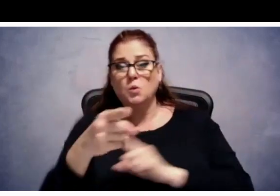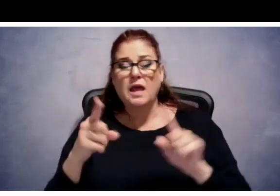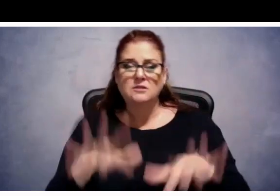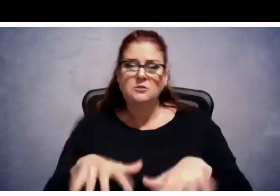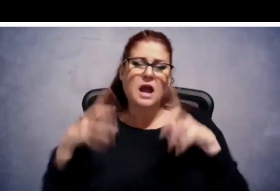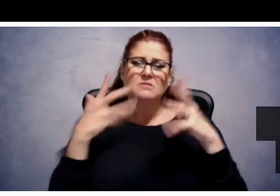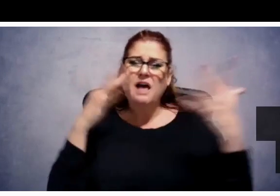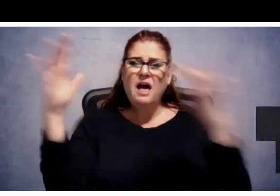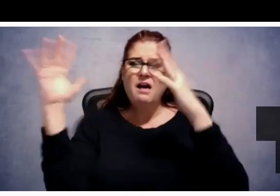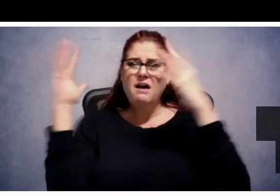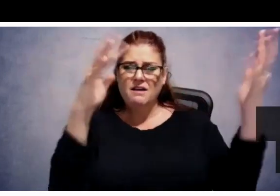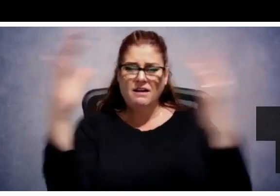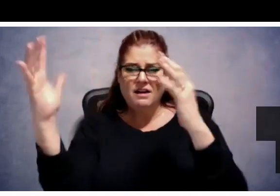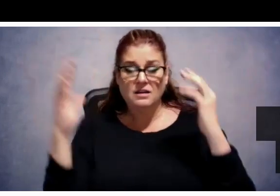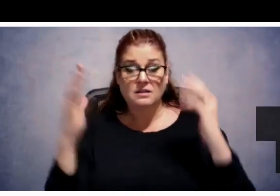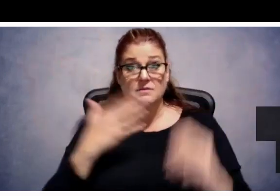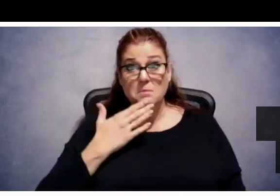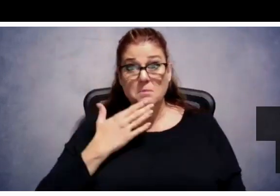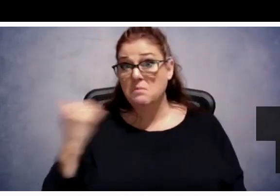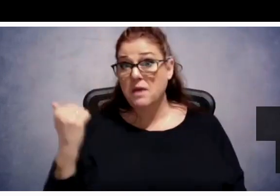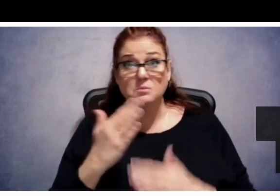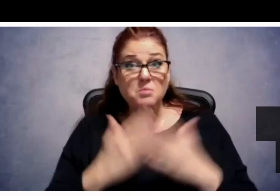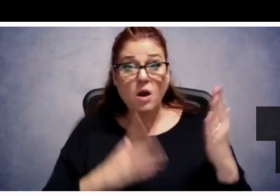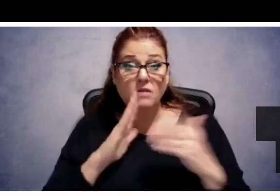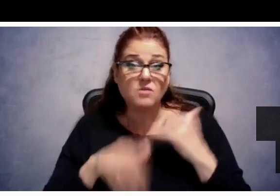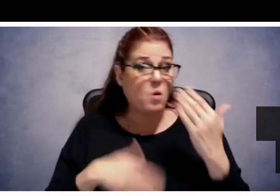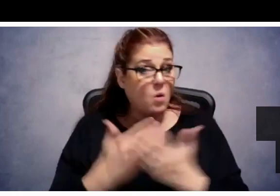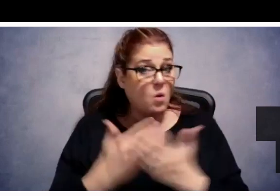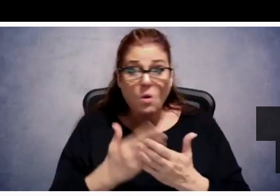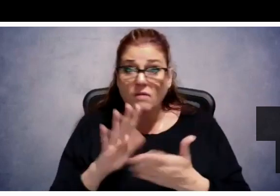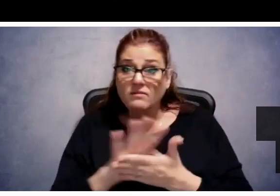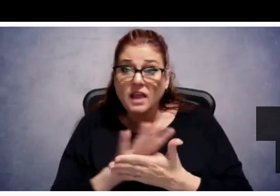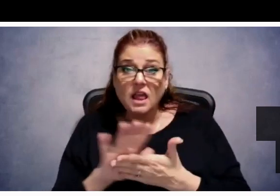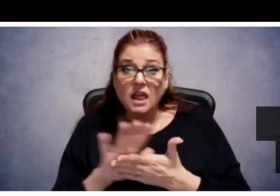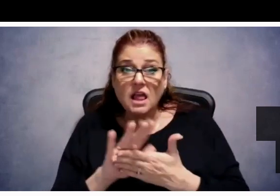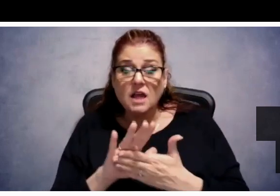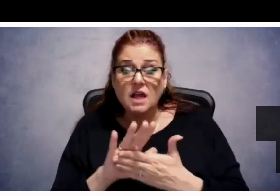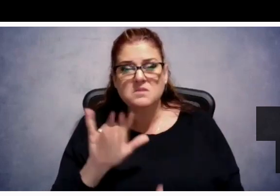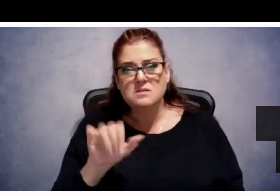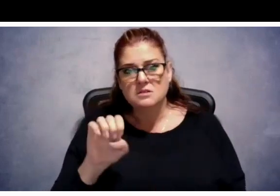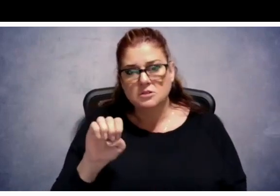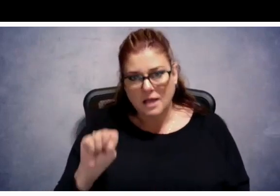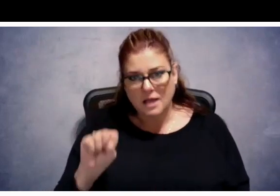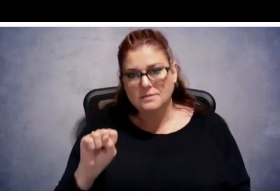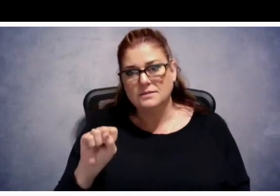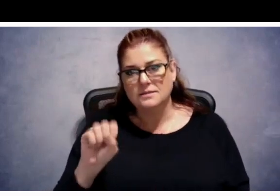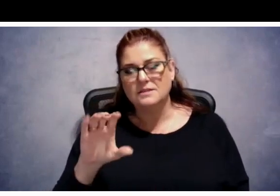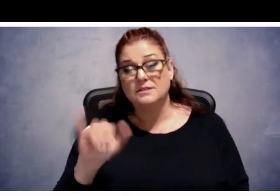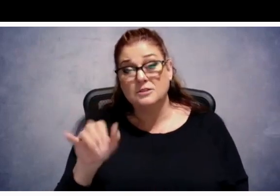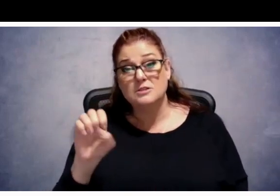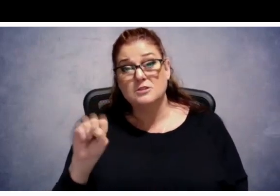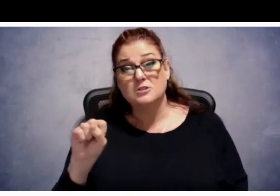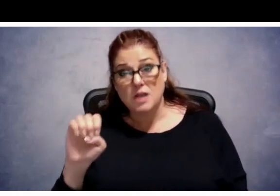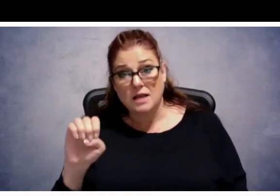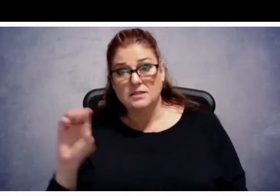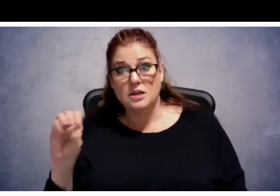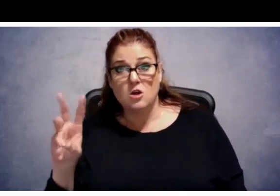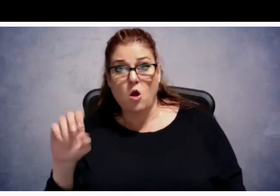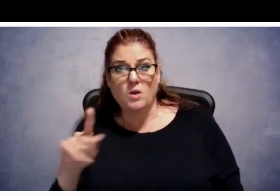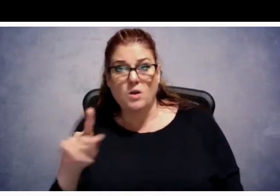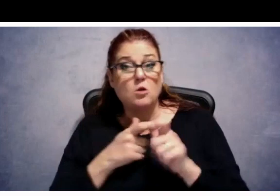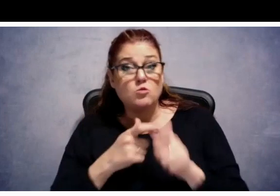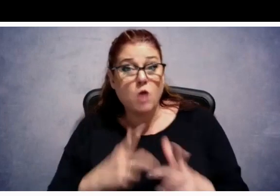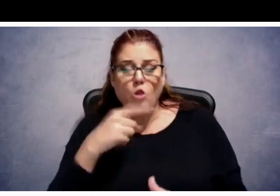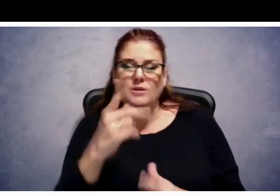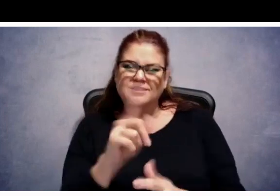applauded. The best part of the whole film was Jesse Owens, a runner who looked just